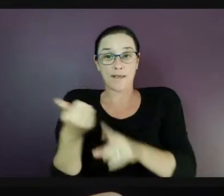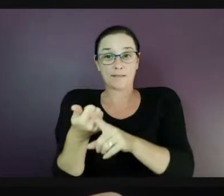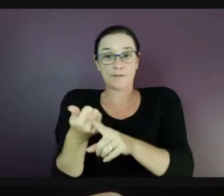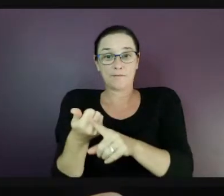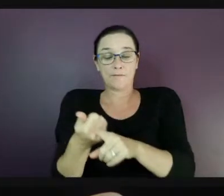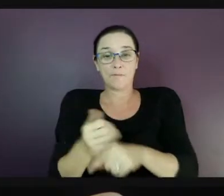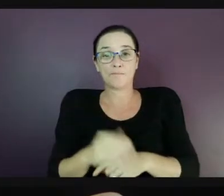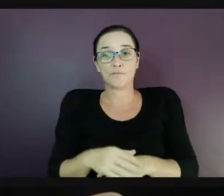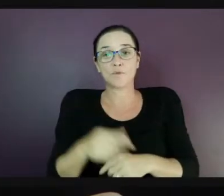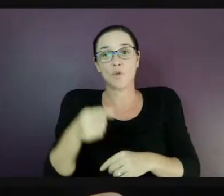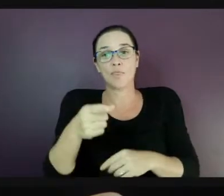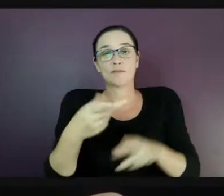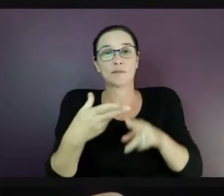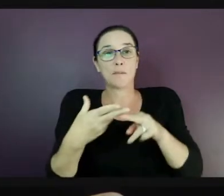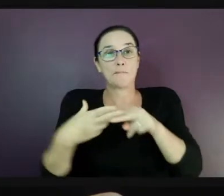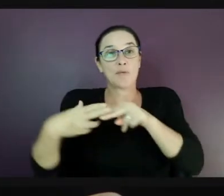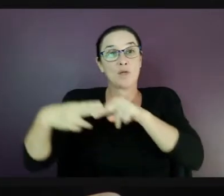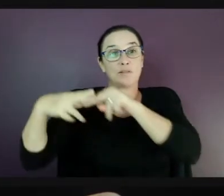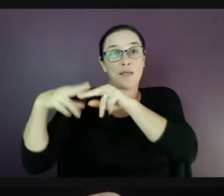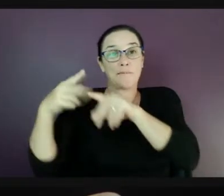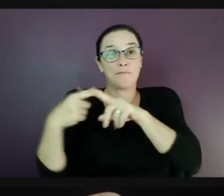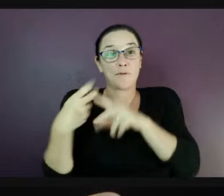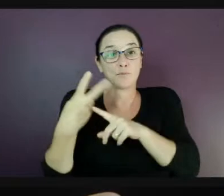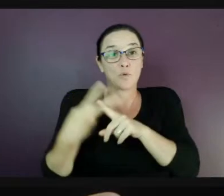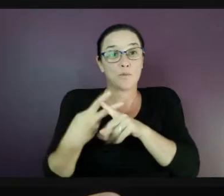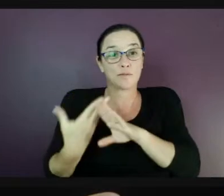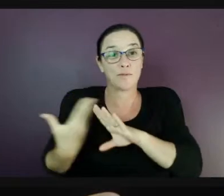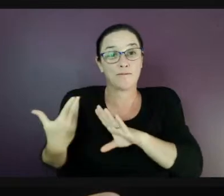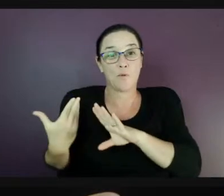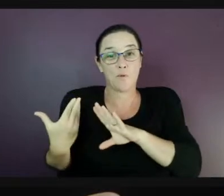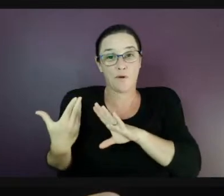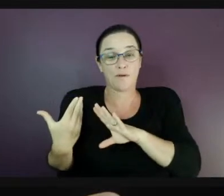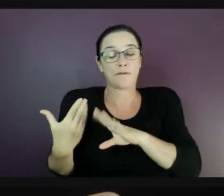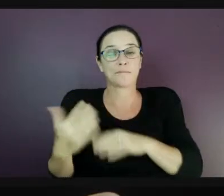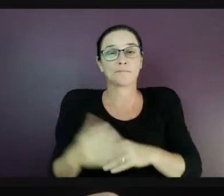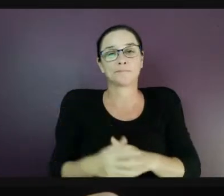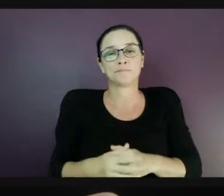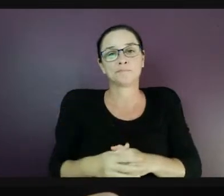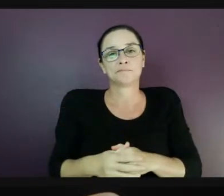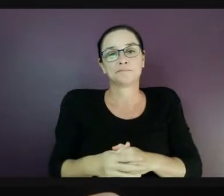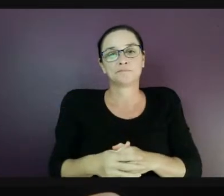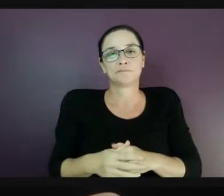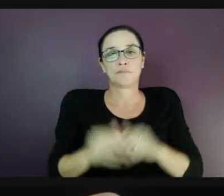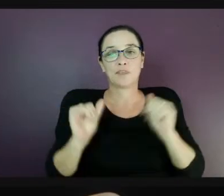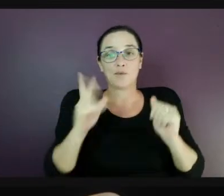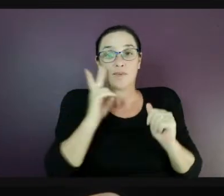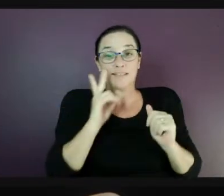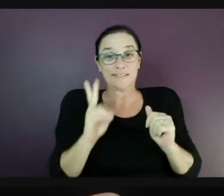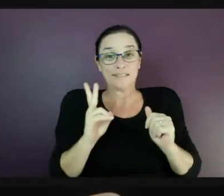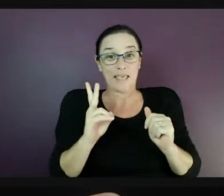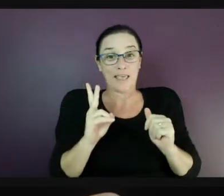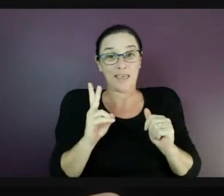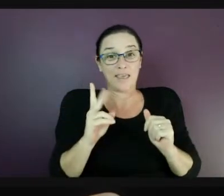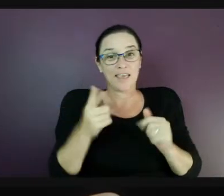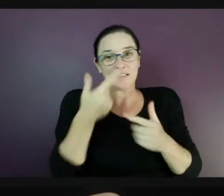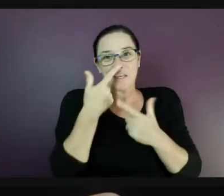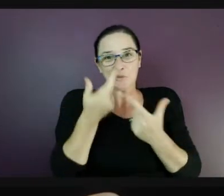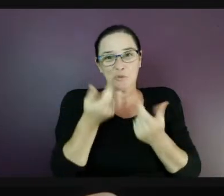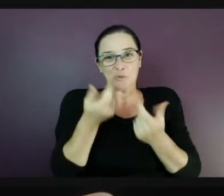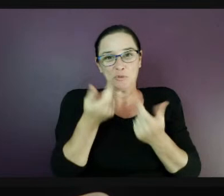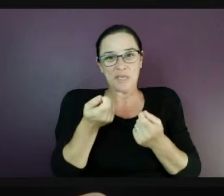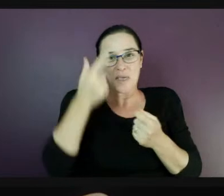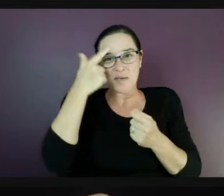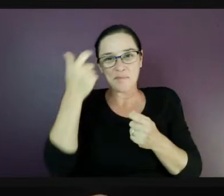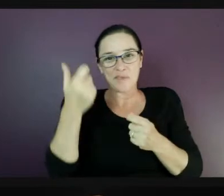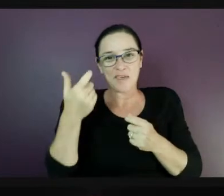is a buildup from 2 months prior to that breakout of December 74. And you can see, actually, this was interesting because prior